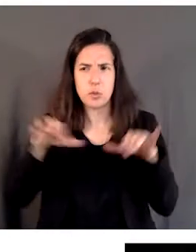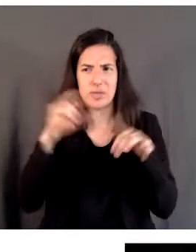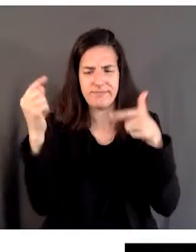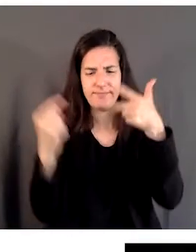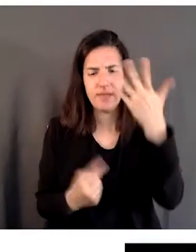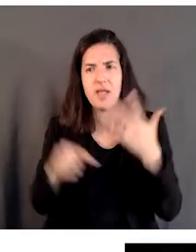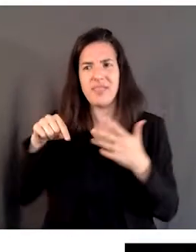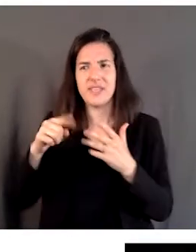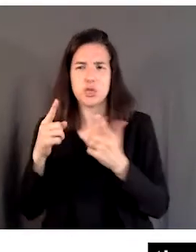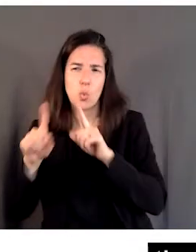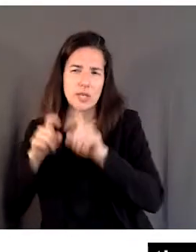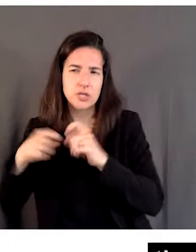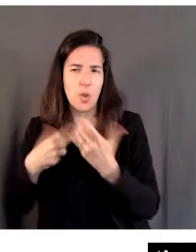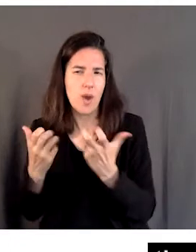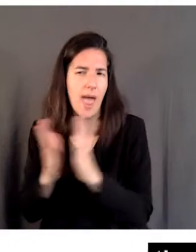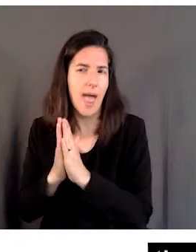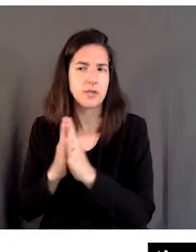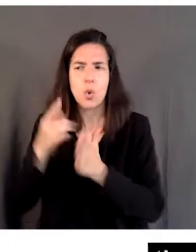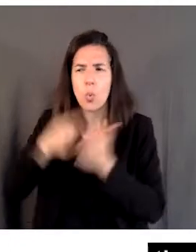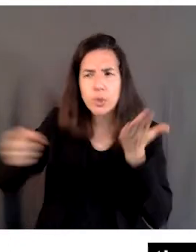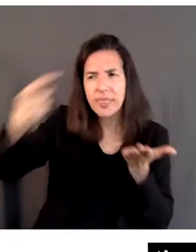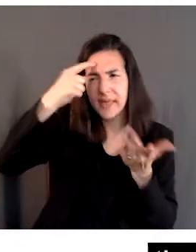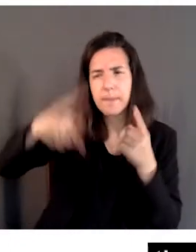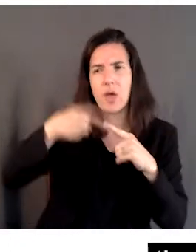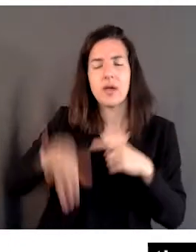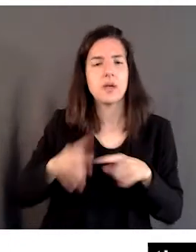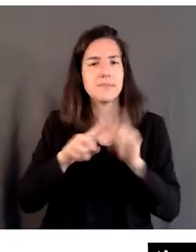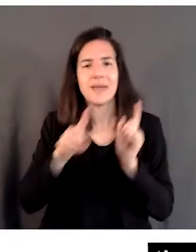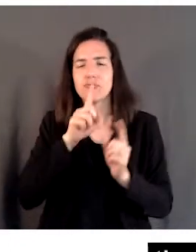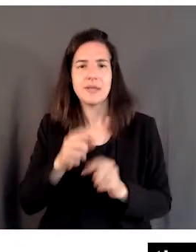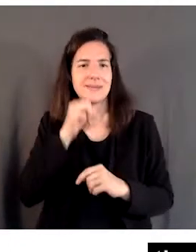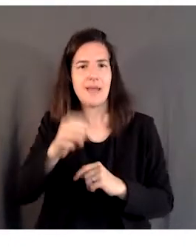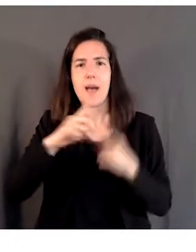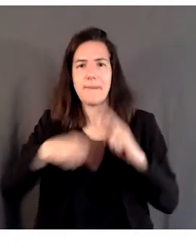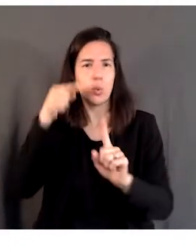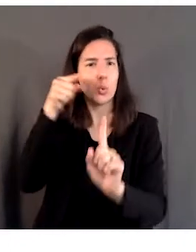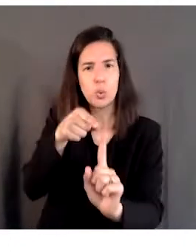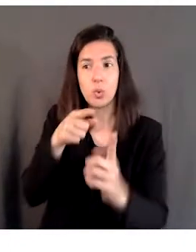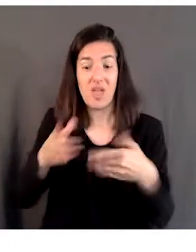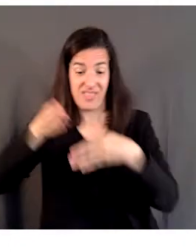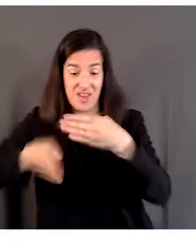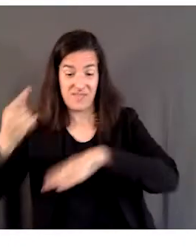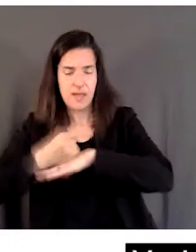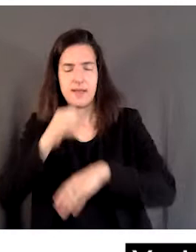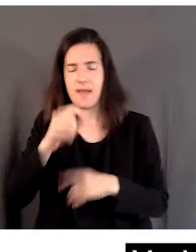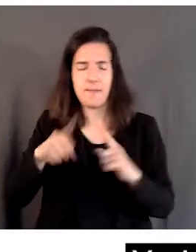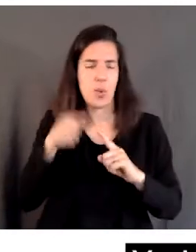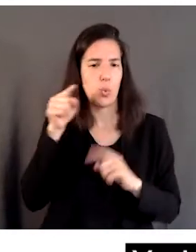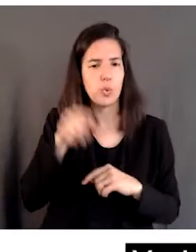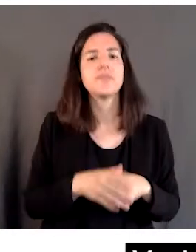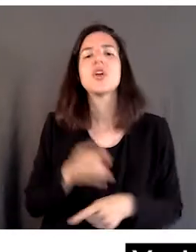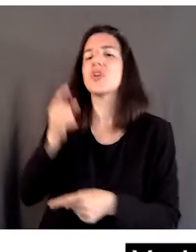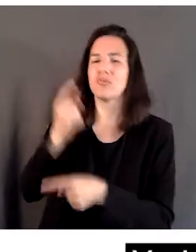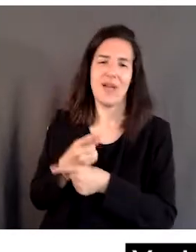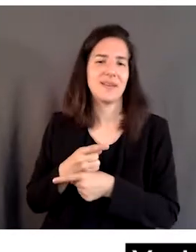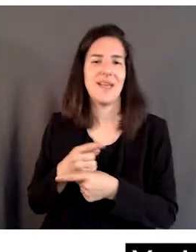ask. What do you think about these? But it's not about you at the end of the day. And so right. You're the vessel is